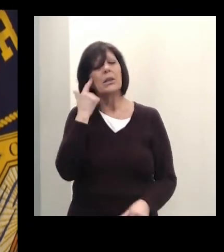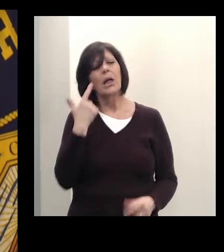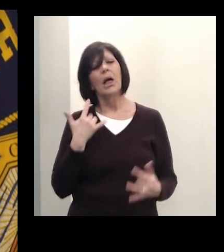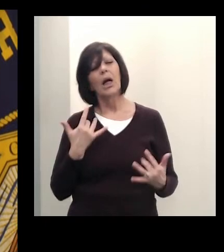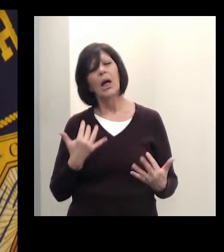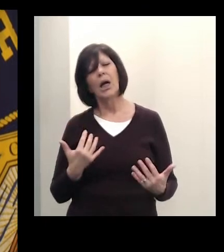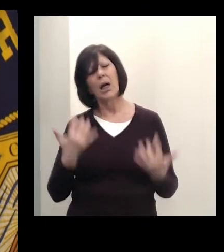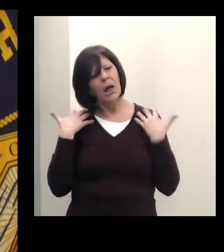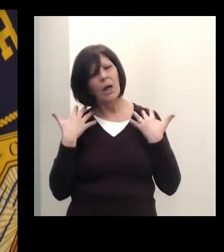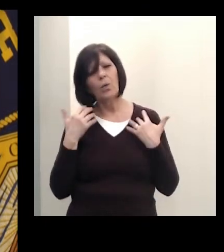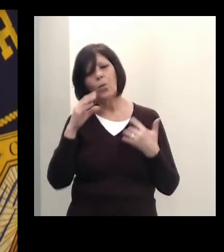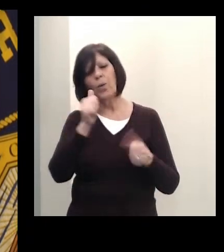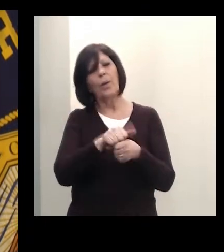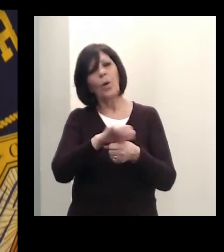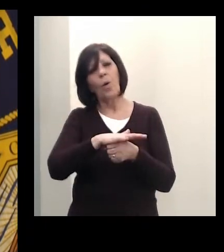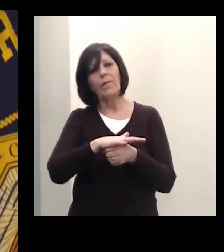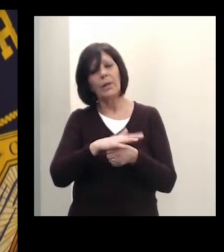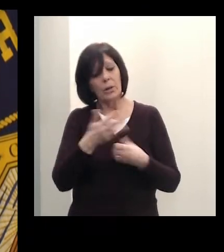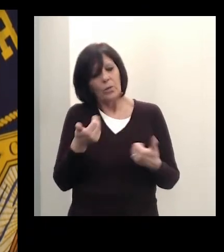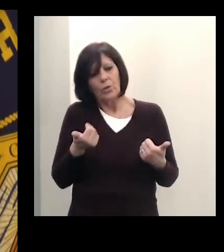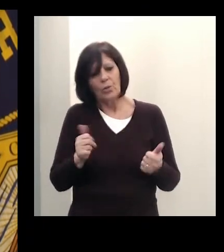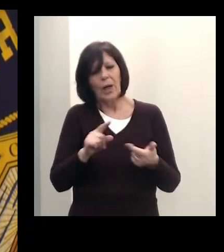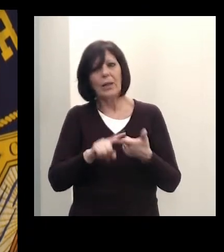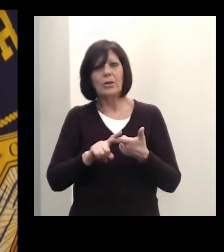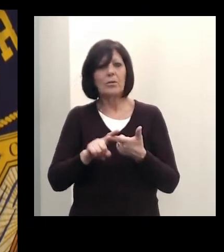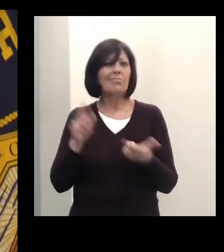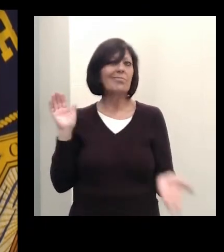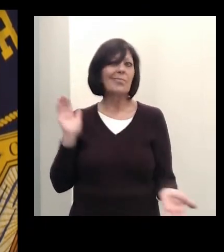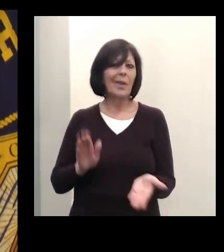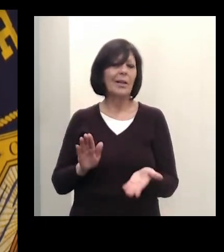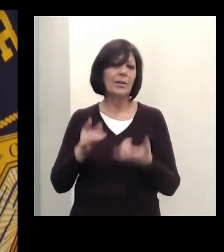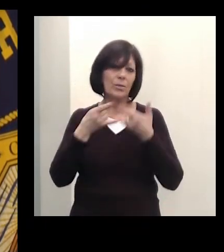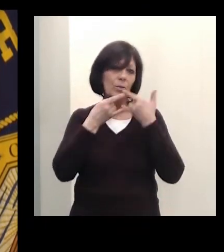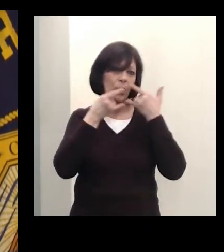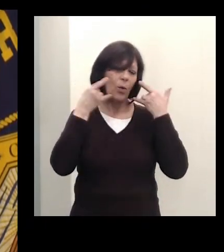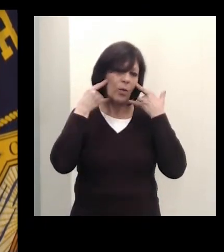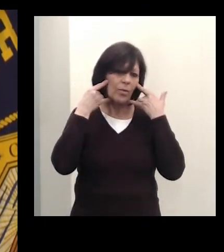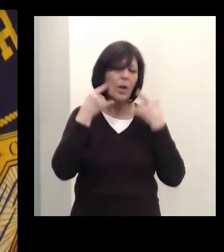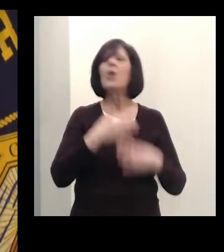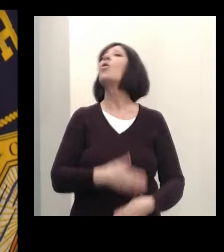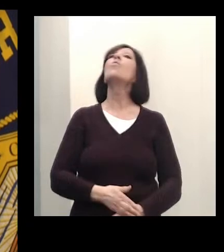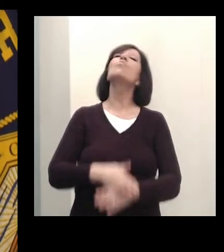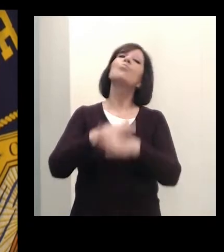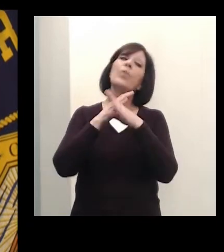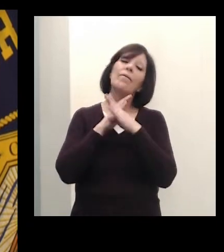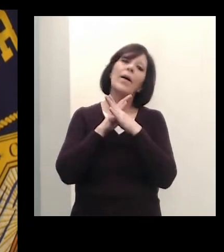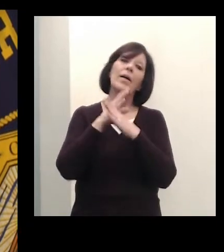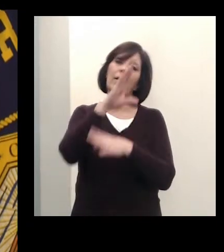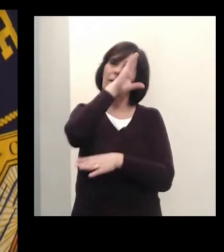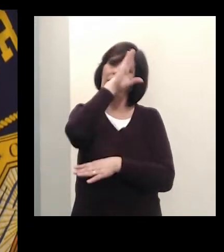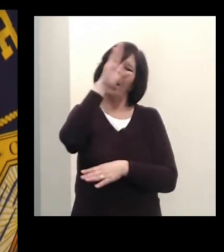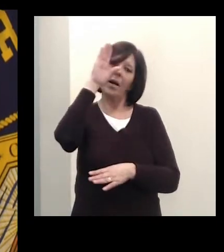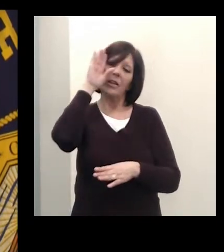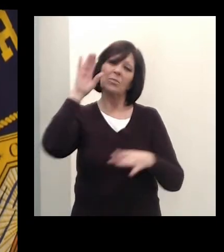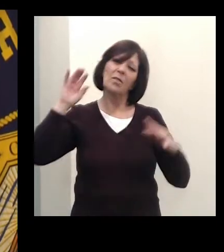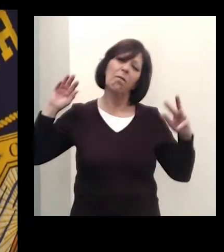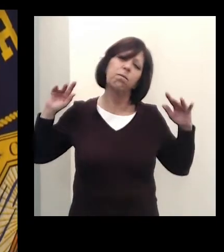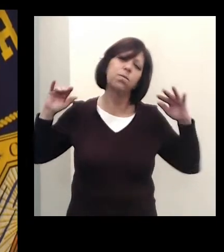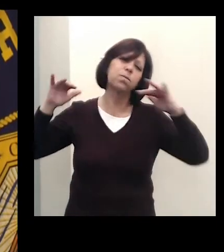we're trying to do by having the mask requirement in place. Prevent our hospitals from drowning in COVID patients such